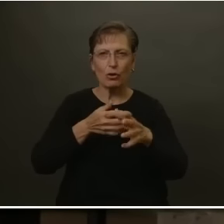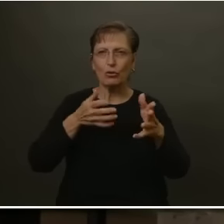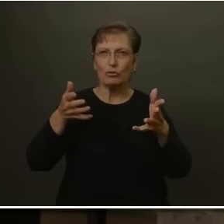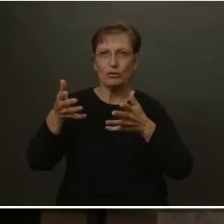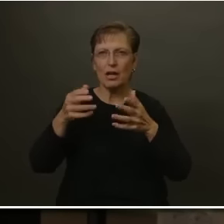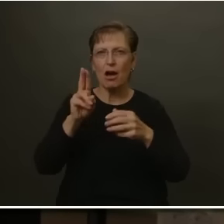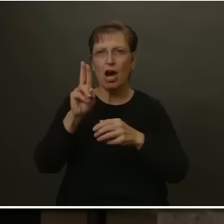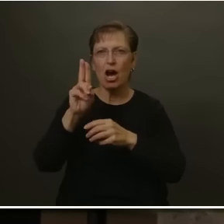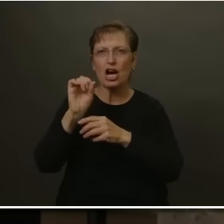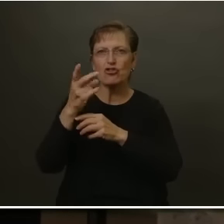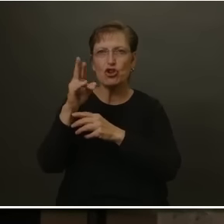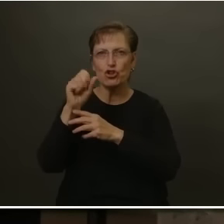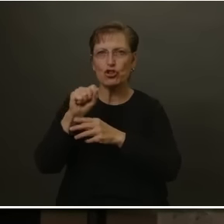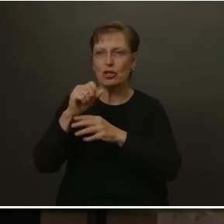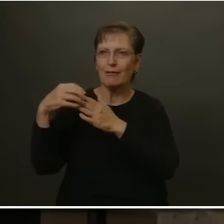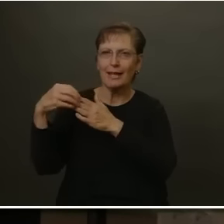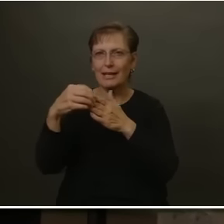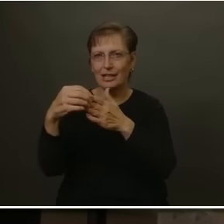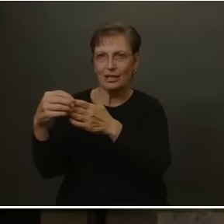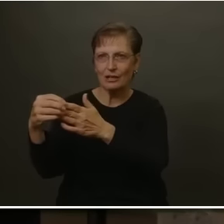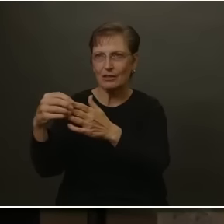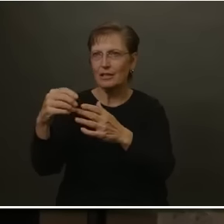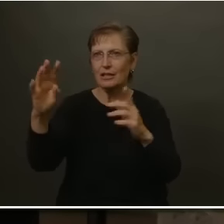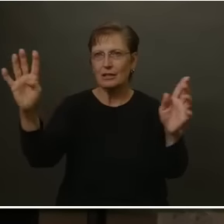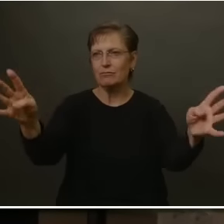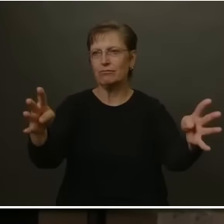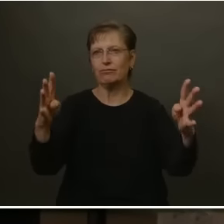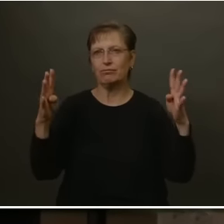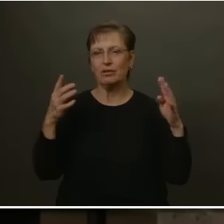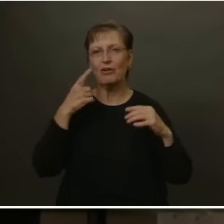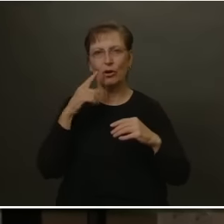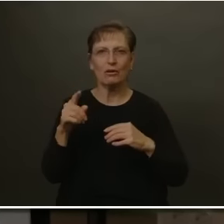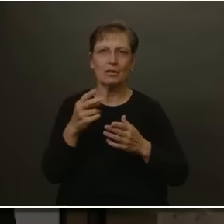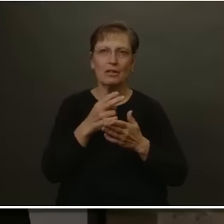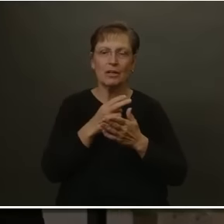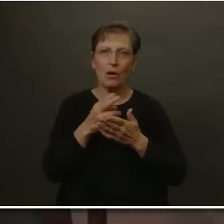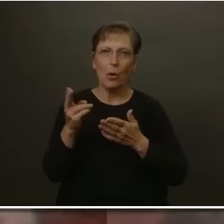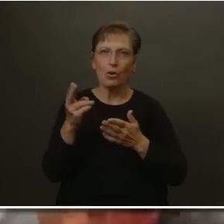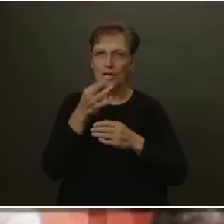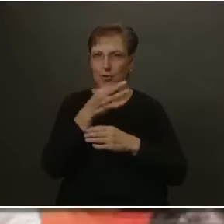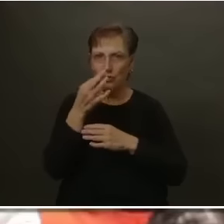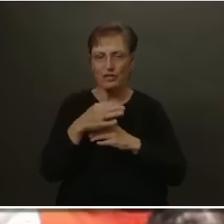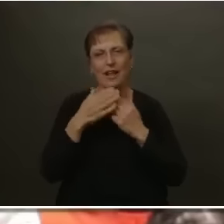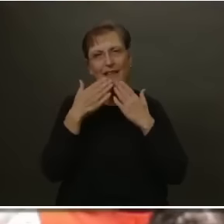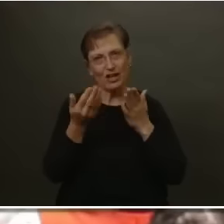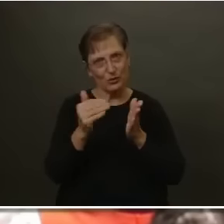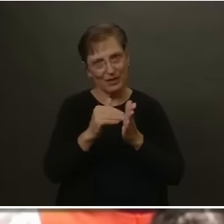who will begin from the back and lead you up to the front for Holy Communion. Thank you once again.